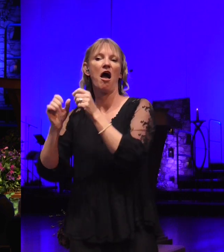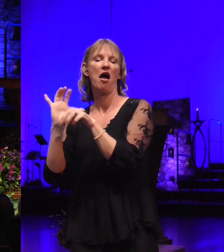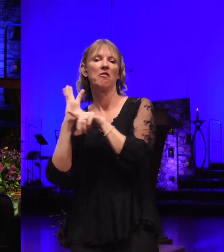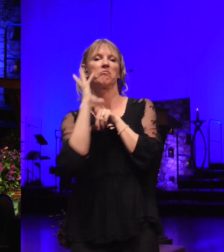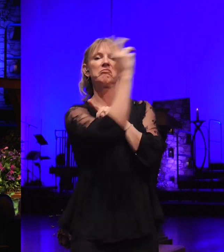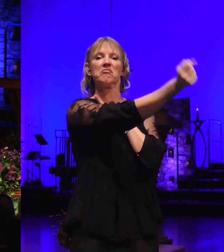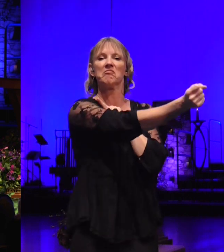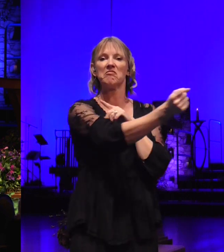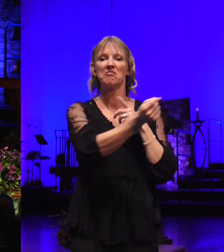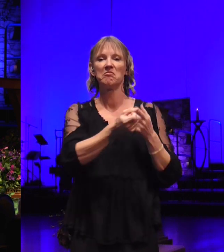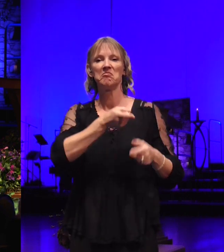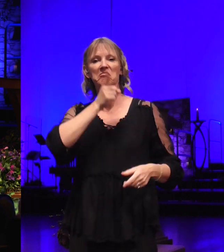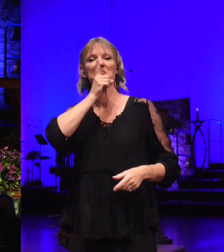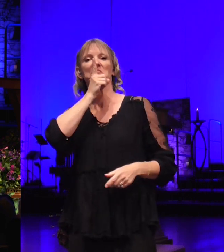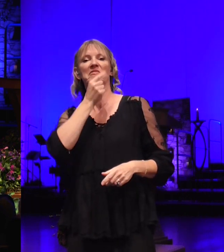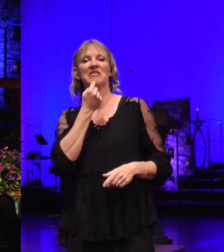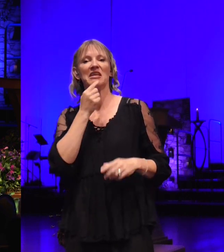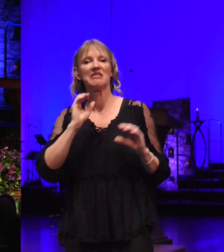away.